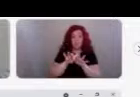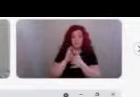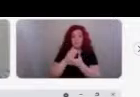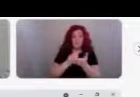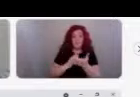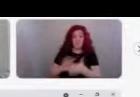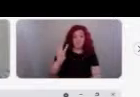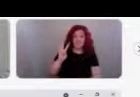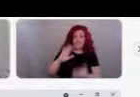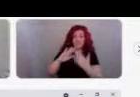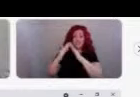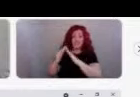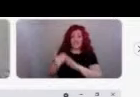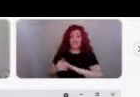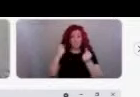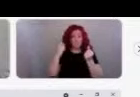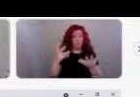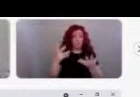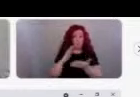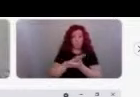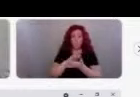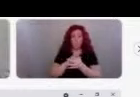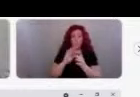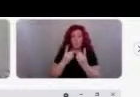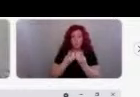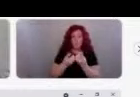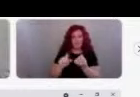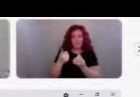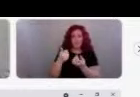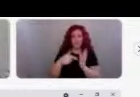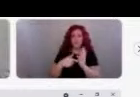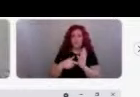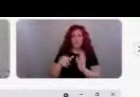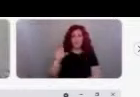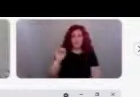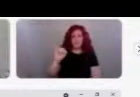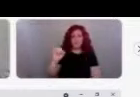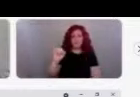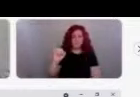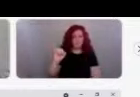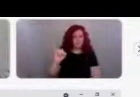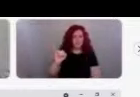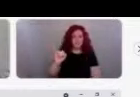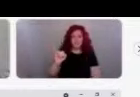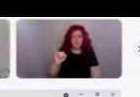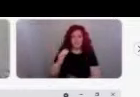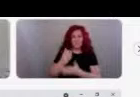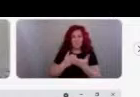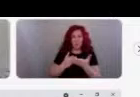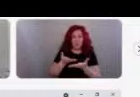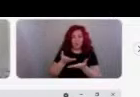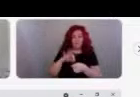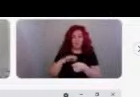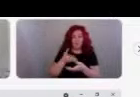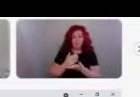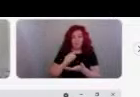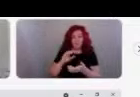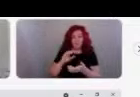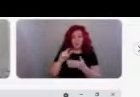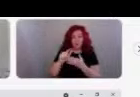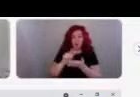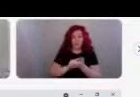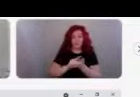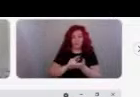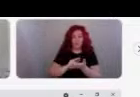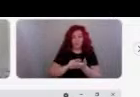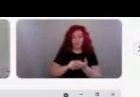as well as multiple school districts another example of how the communities of interest provision of the voting rights act was was rather put